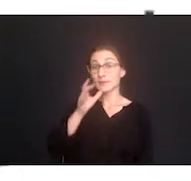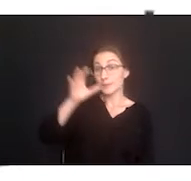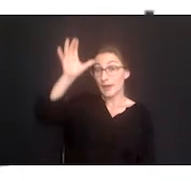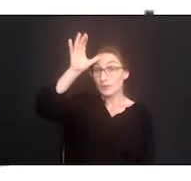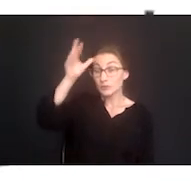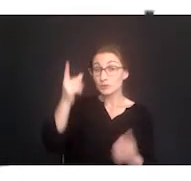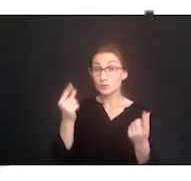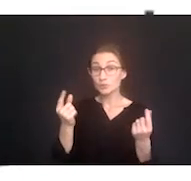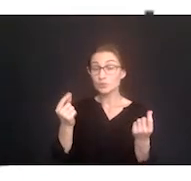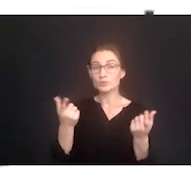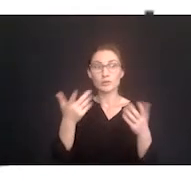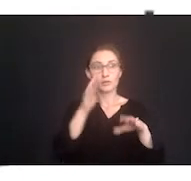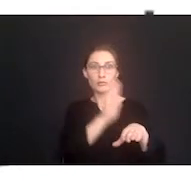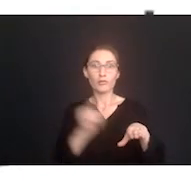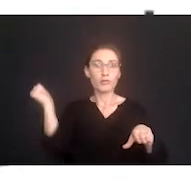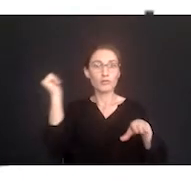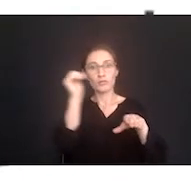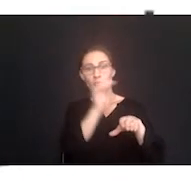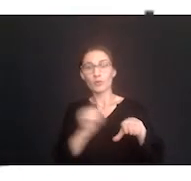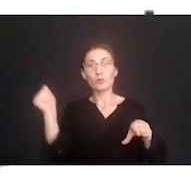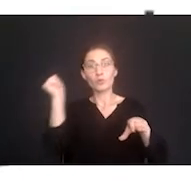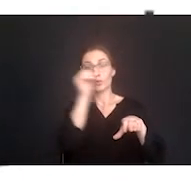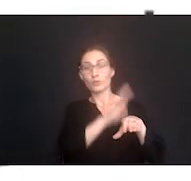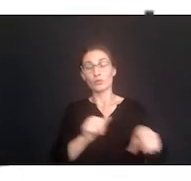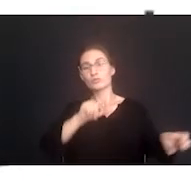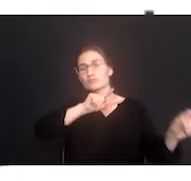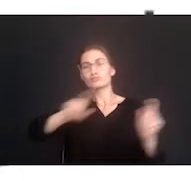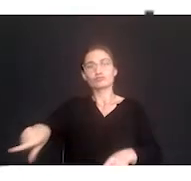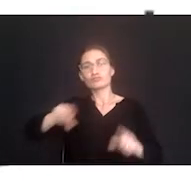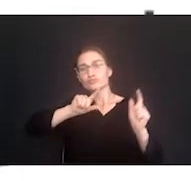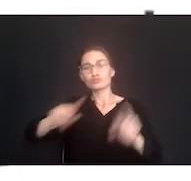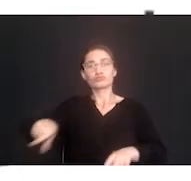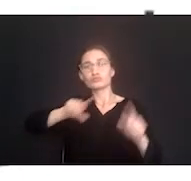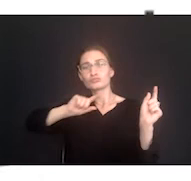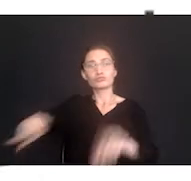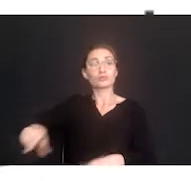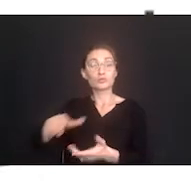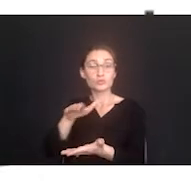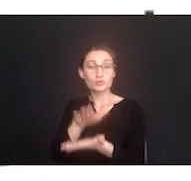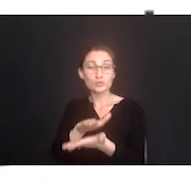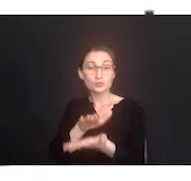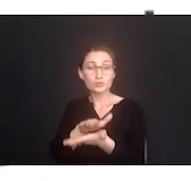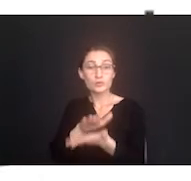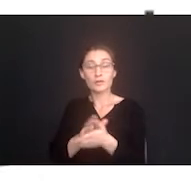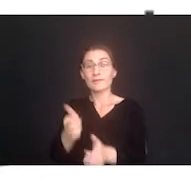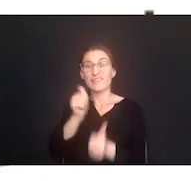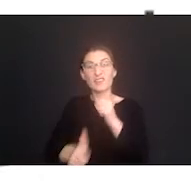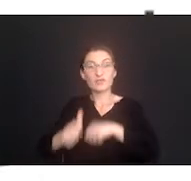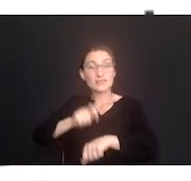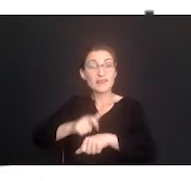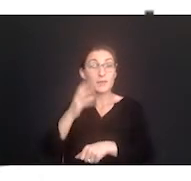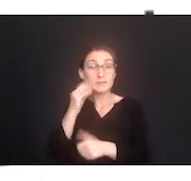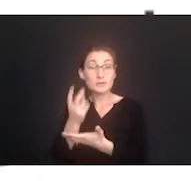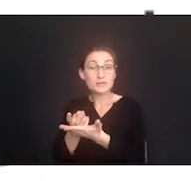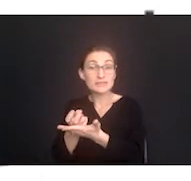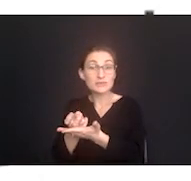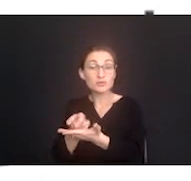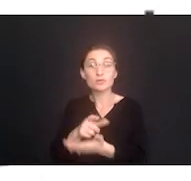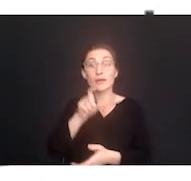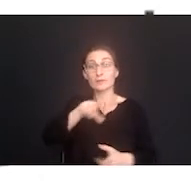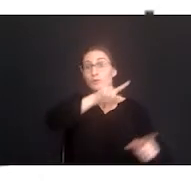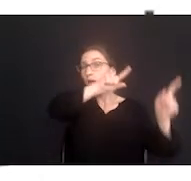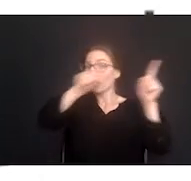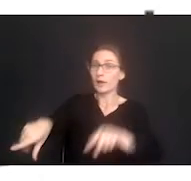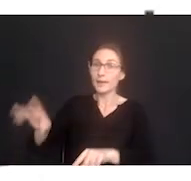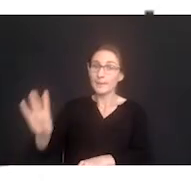Naomi are constantly being called away from work by Natalie's school. Every single time she has a seizure, they call the parents to come pick her up. The